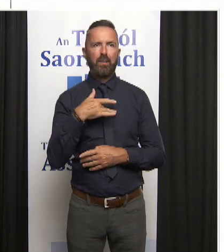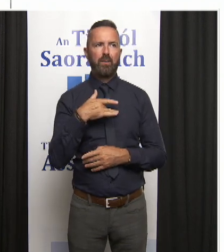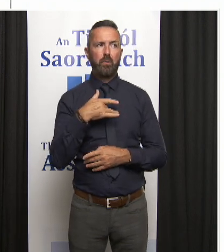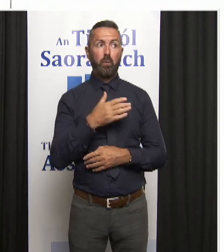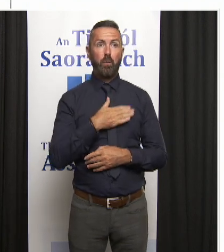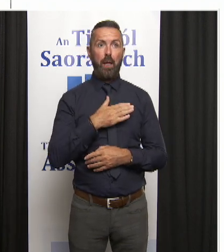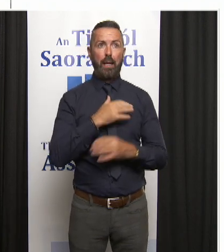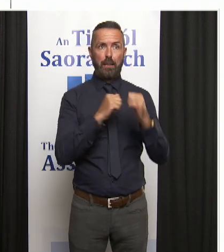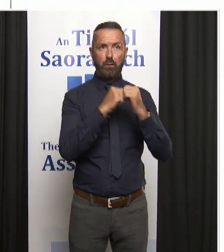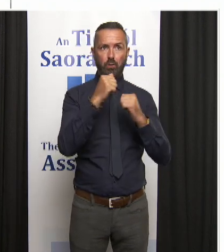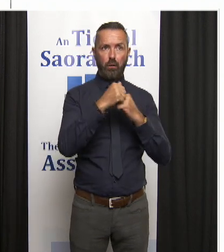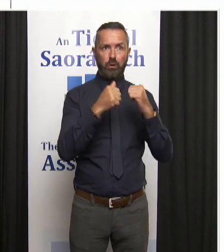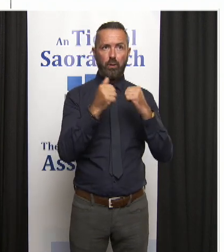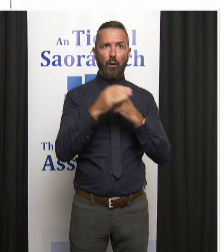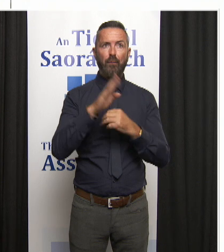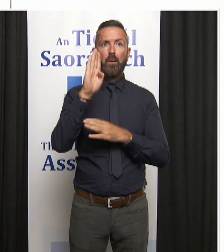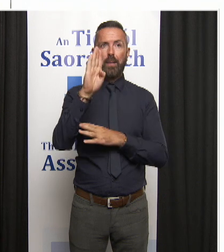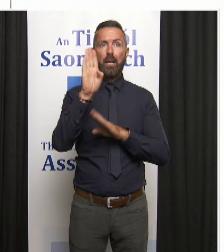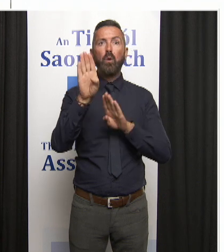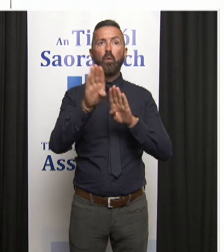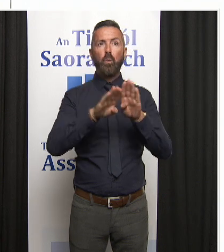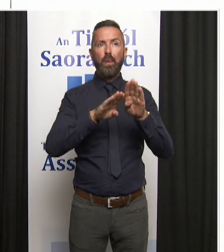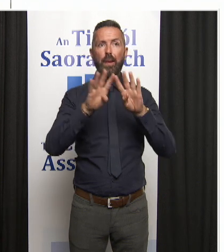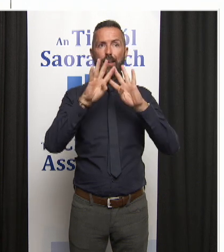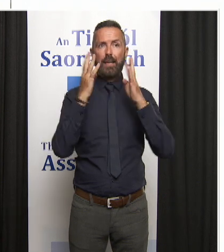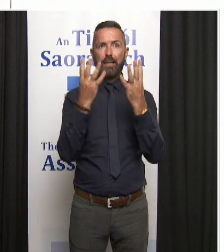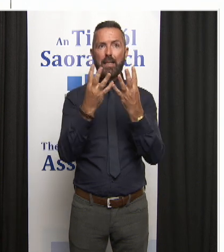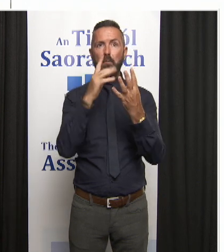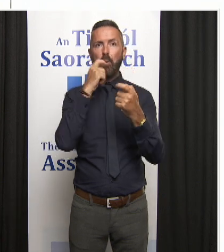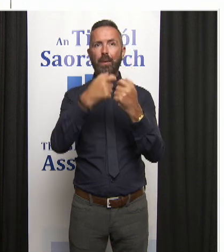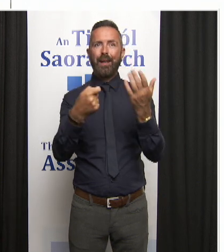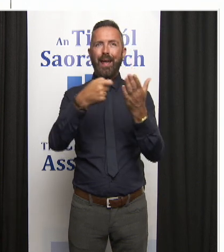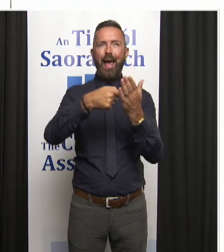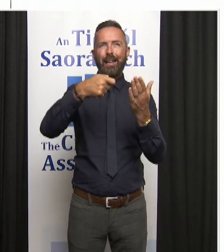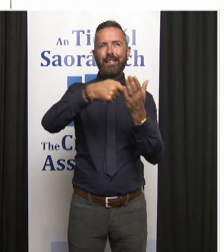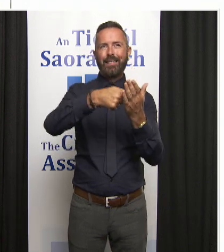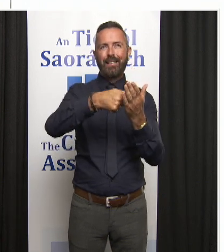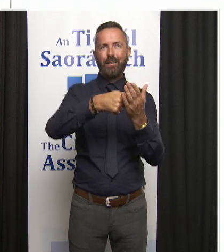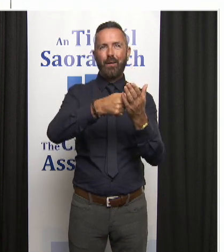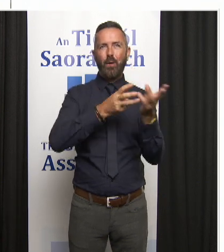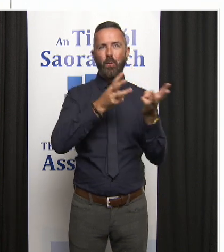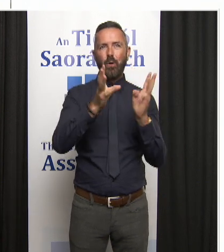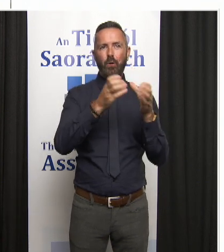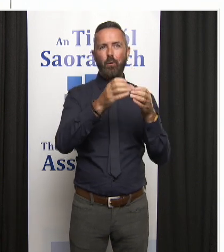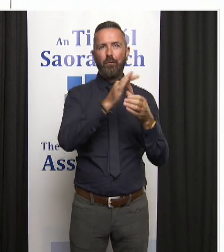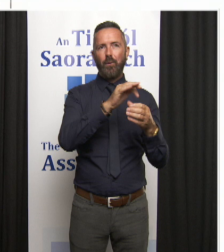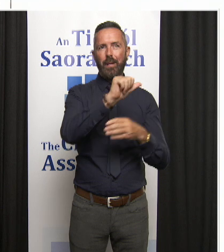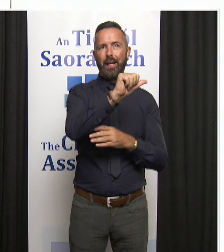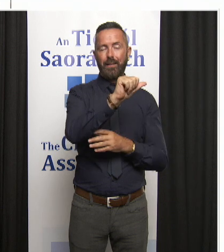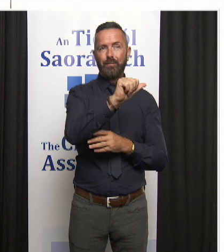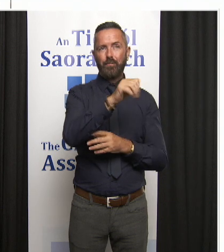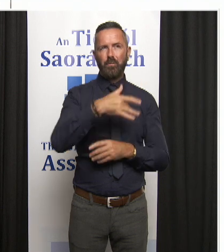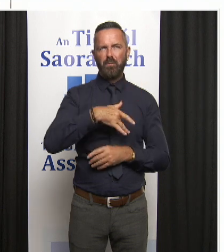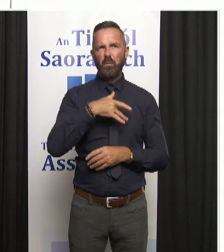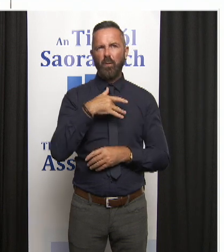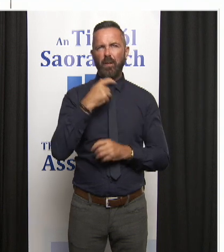structure of B with the assembly, but then we added in the working groups from A. We kind of felt